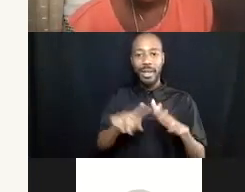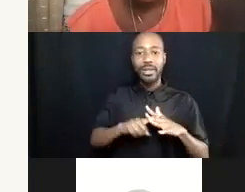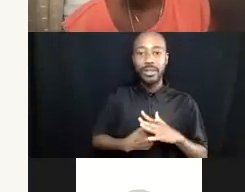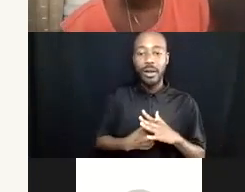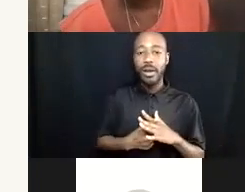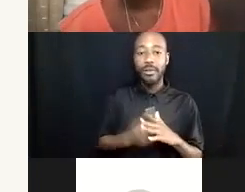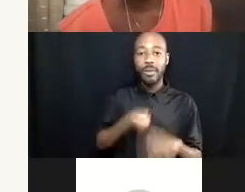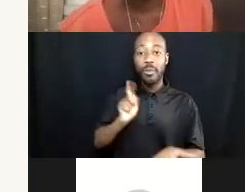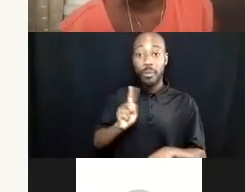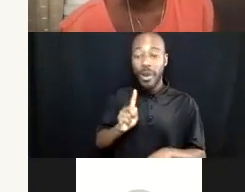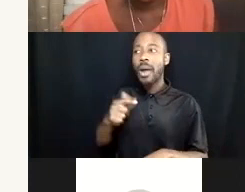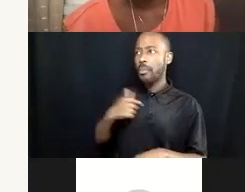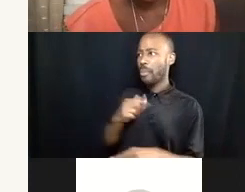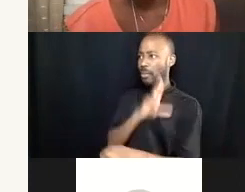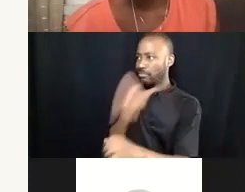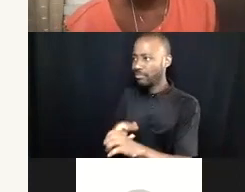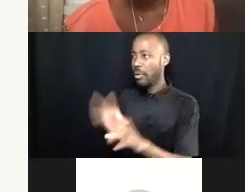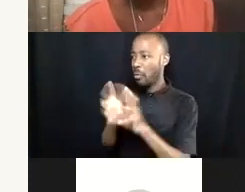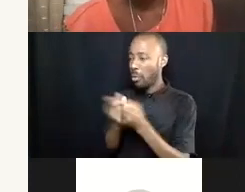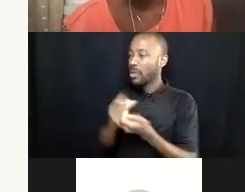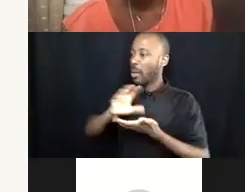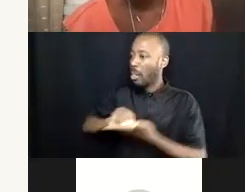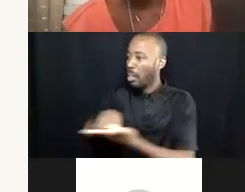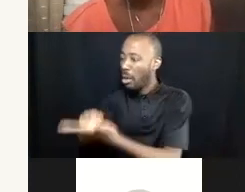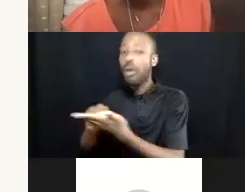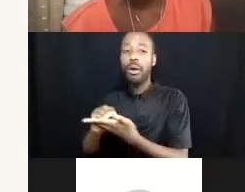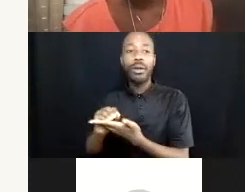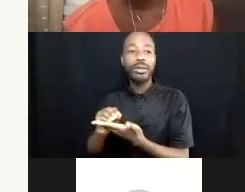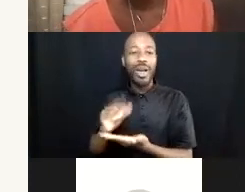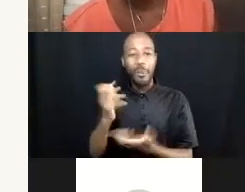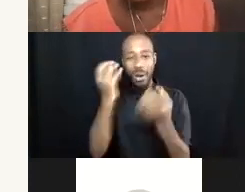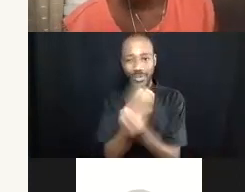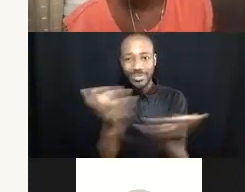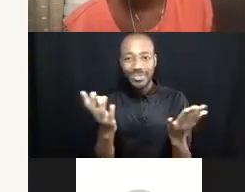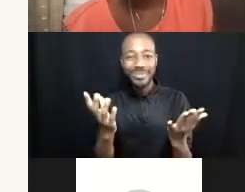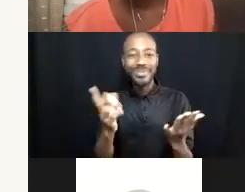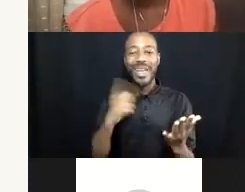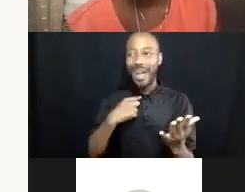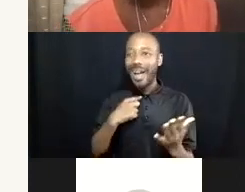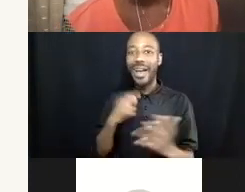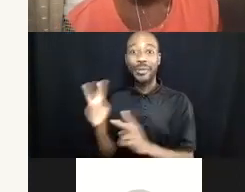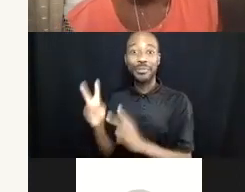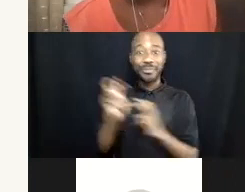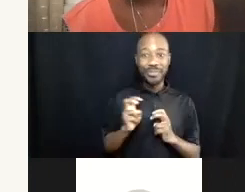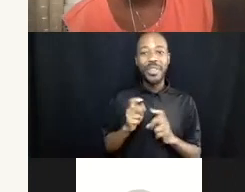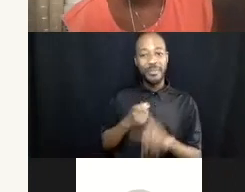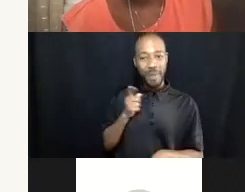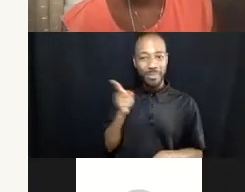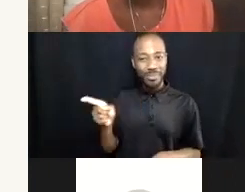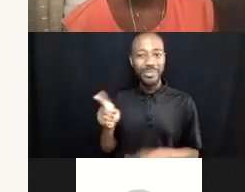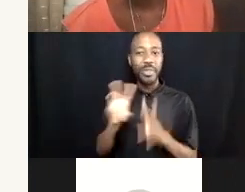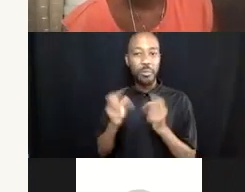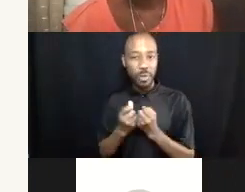that workshop. And so I just want to name that I adapted this land acknowledgement from that workshop. It